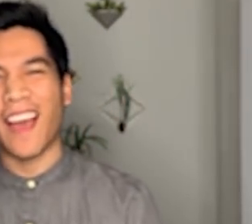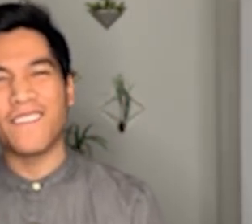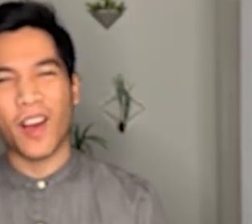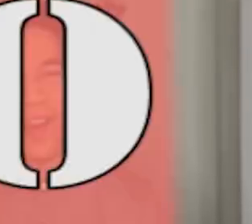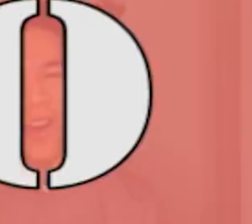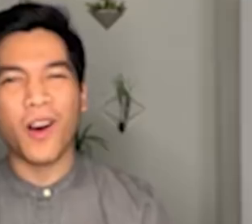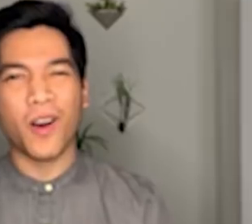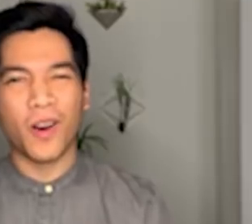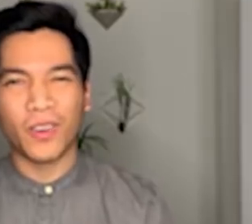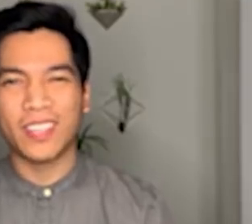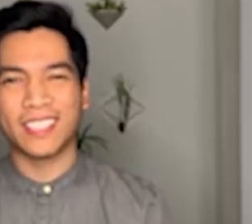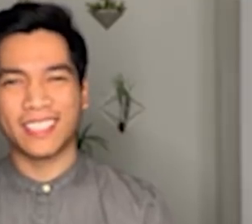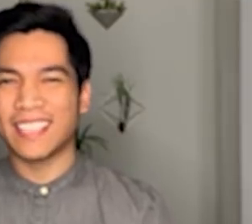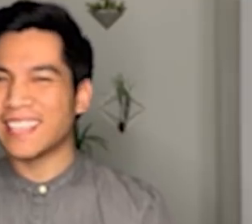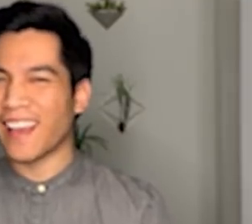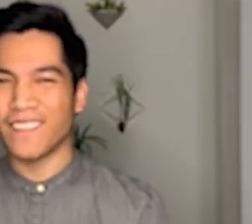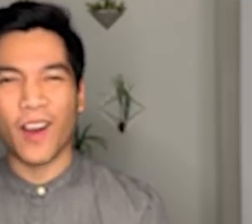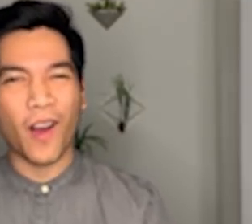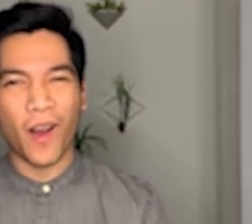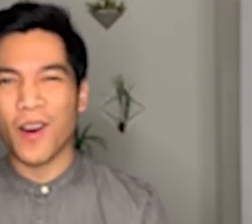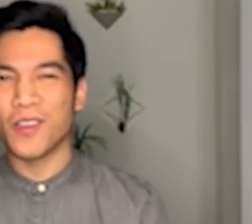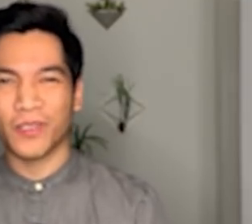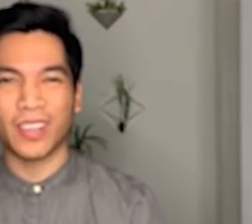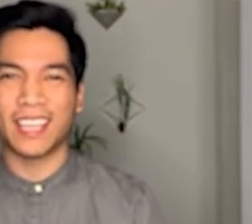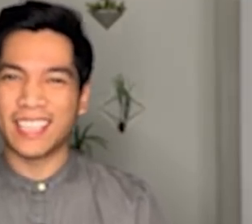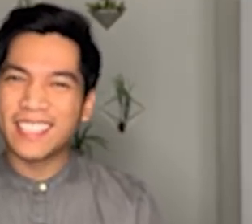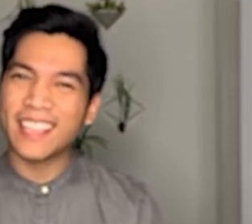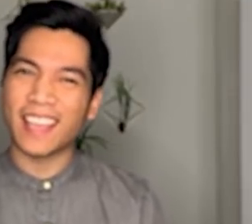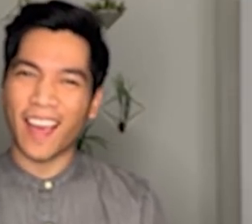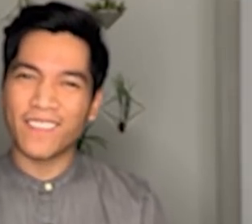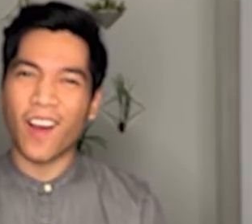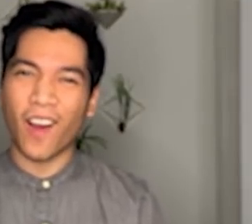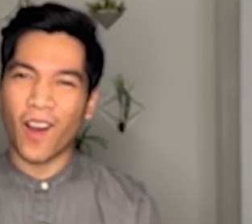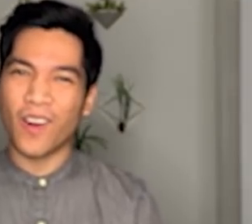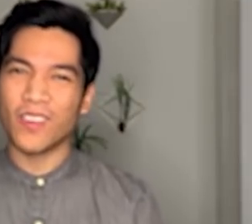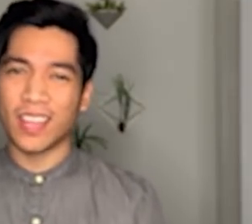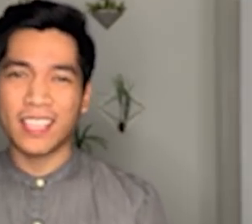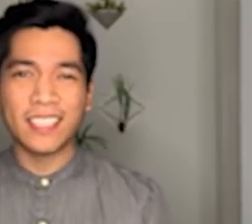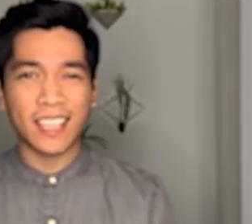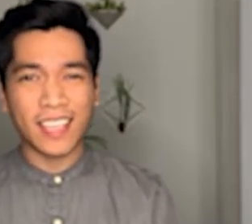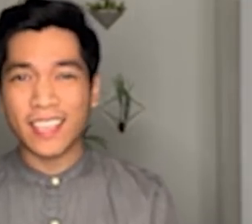Forever. CFO, CFO, CFO,